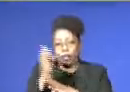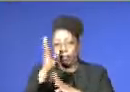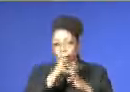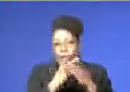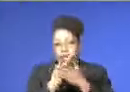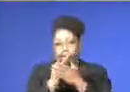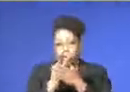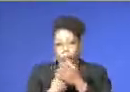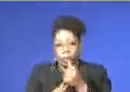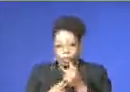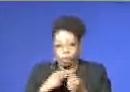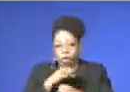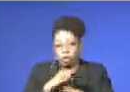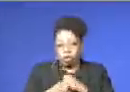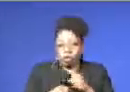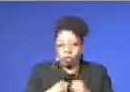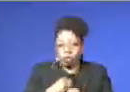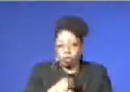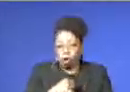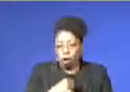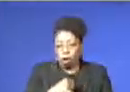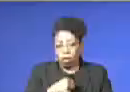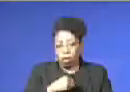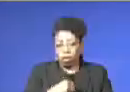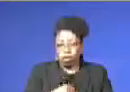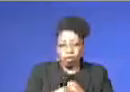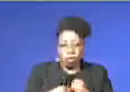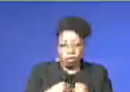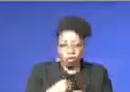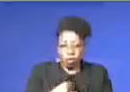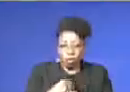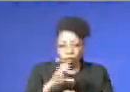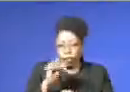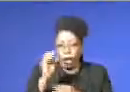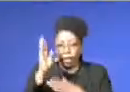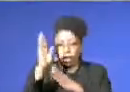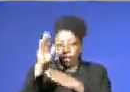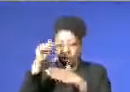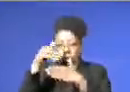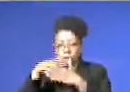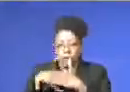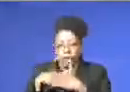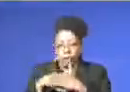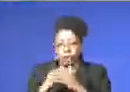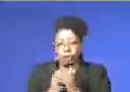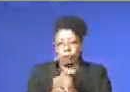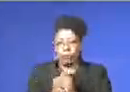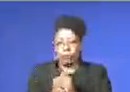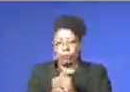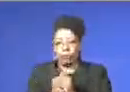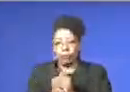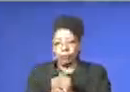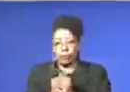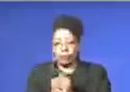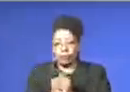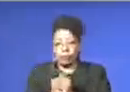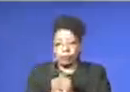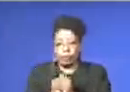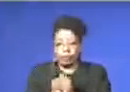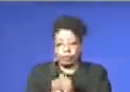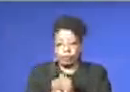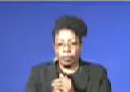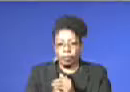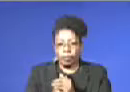both teams would struggle to find the basket early and often, and both teams' size on the interior would negate the other's post